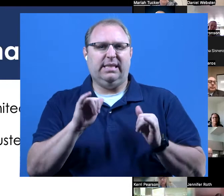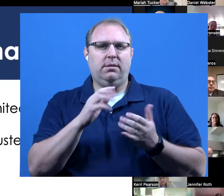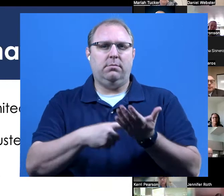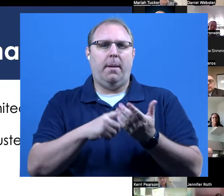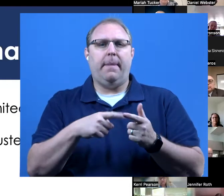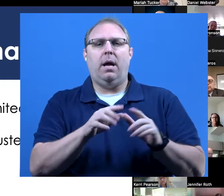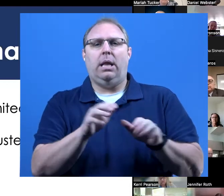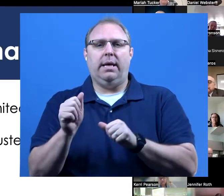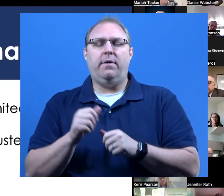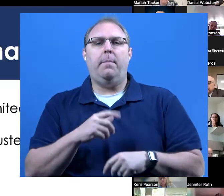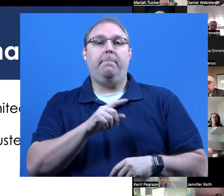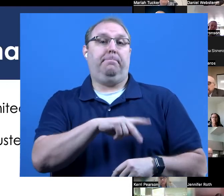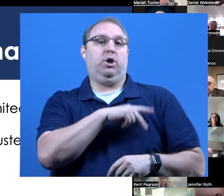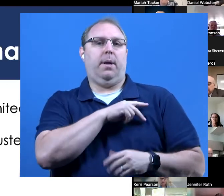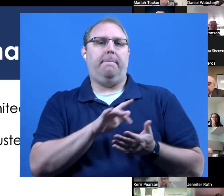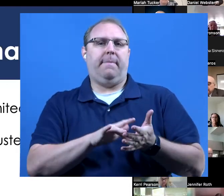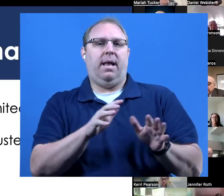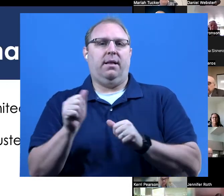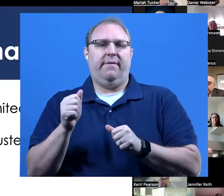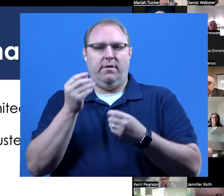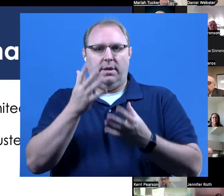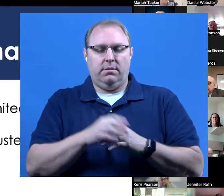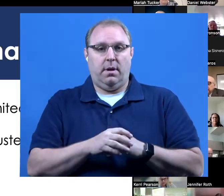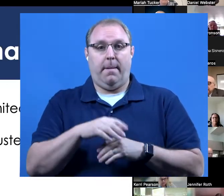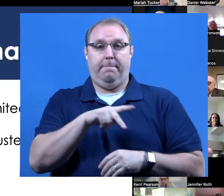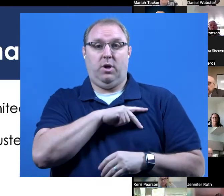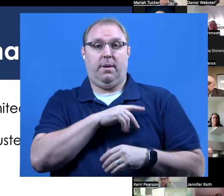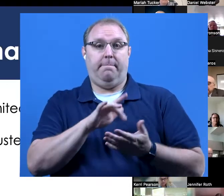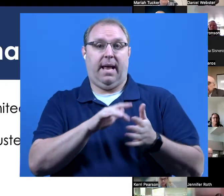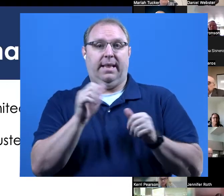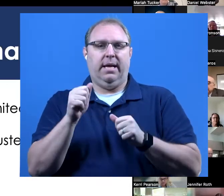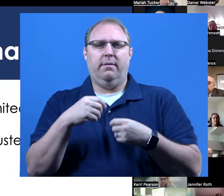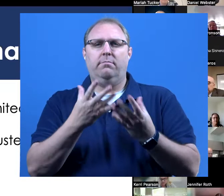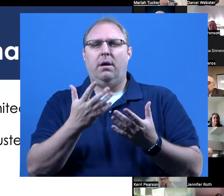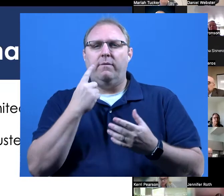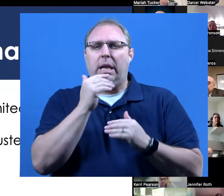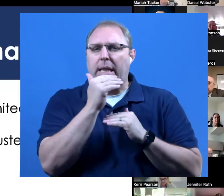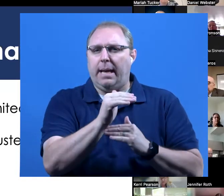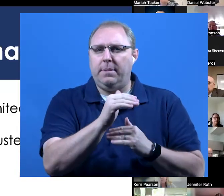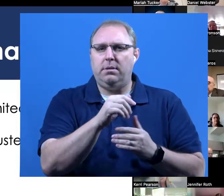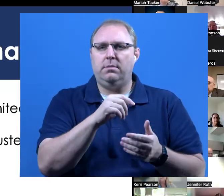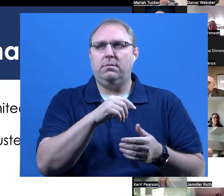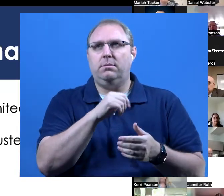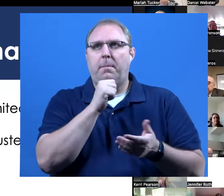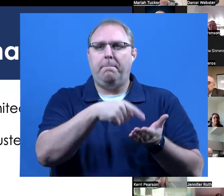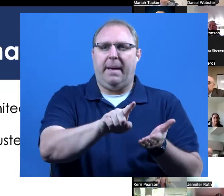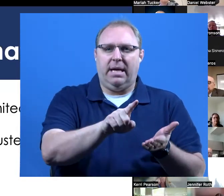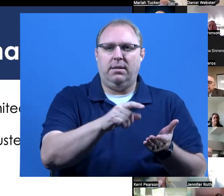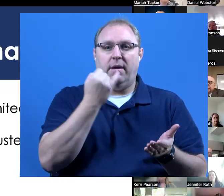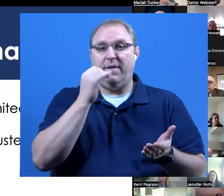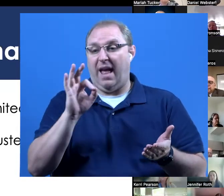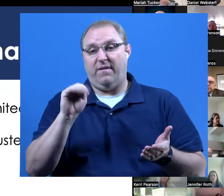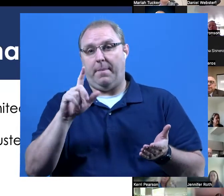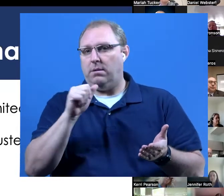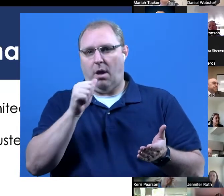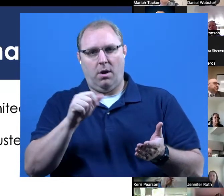We're going to change topics for a second. It's still leave-based. Personal medical leave information. Personal medical leave provides employees with a